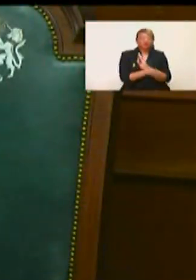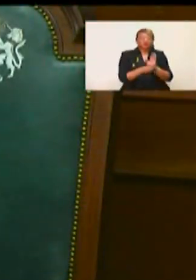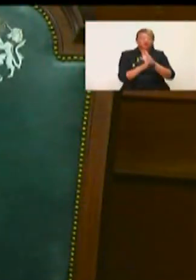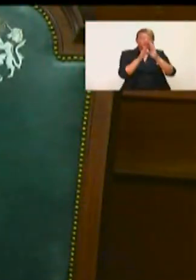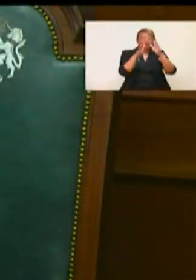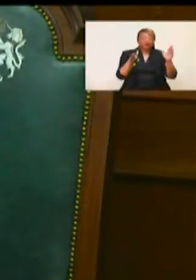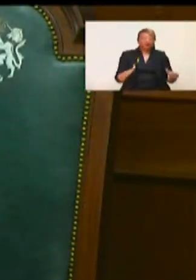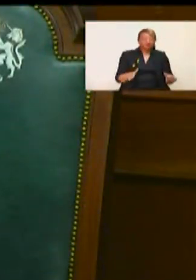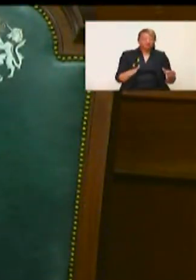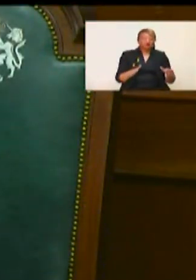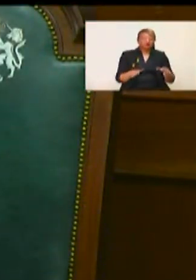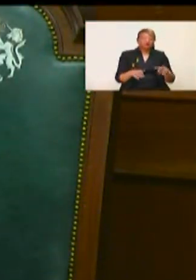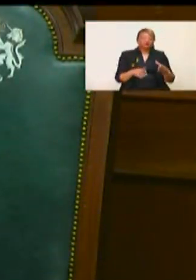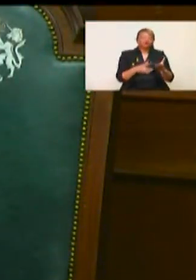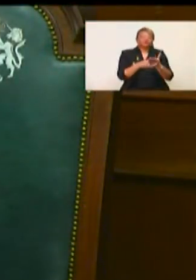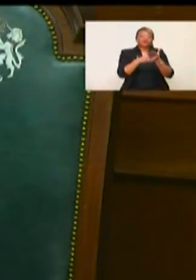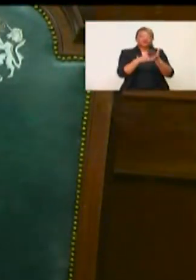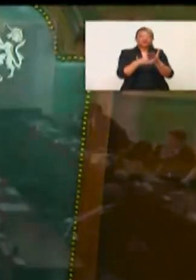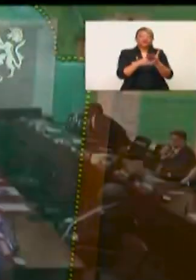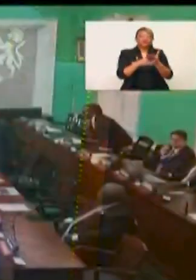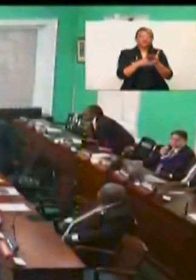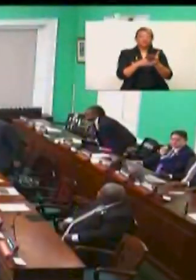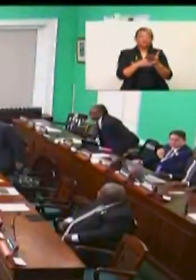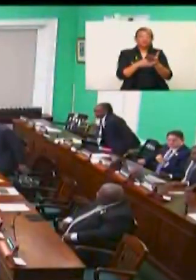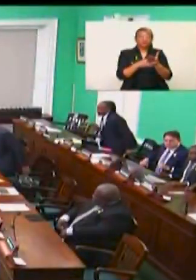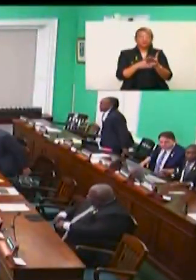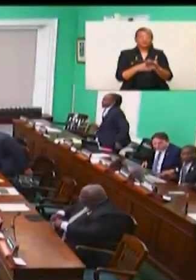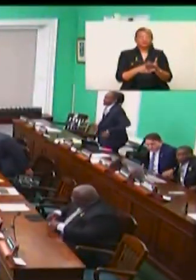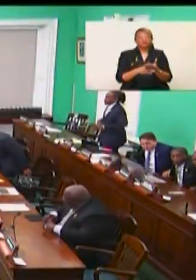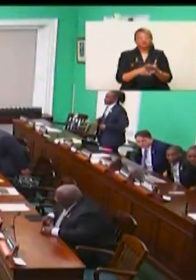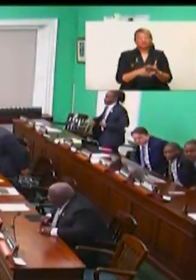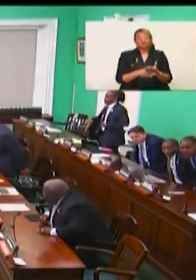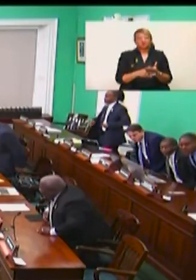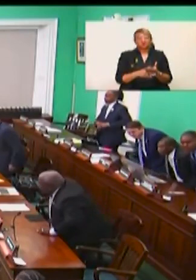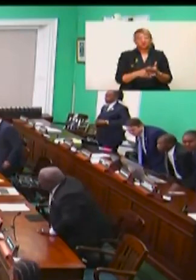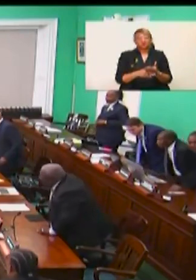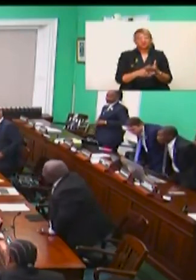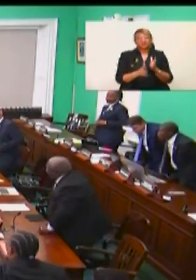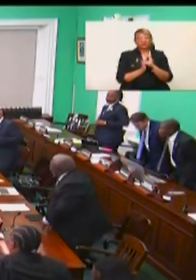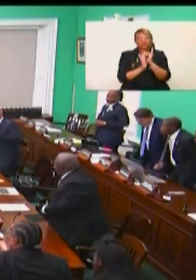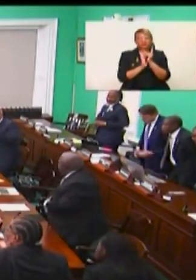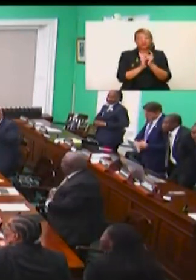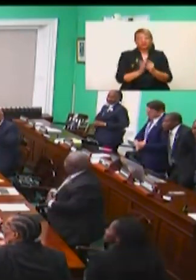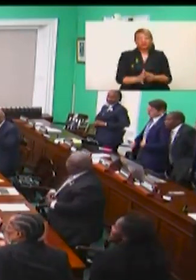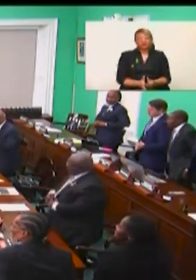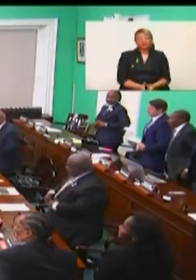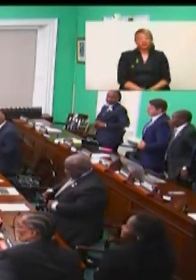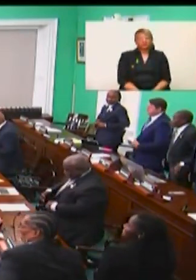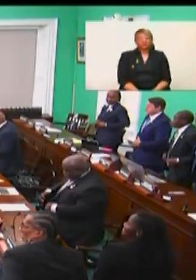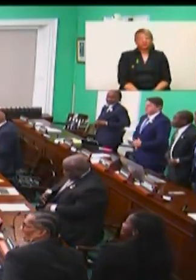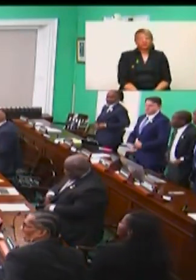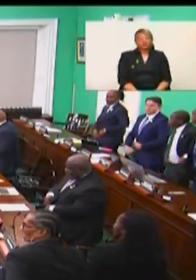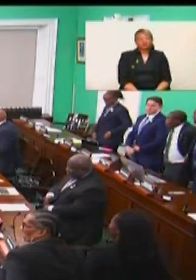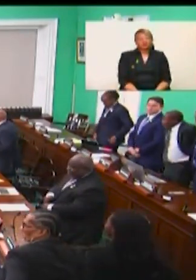House stands suspended for 5 minutes. Stop talking nonsense, man. Stop talking nonsense. Stop